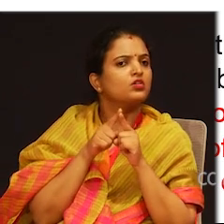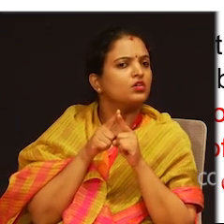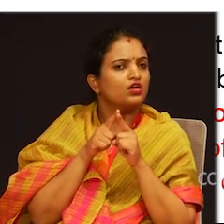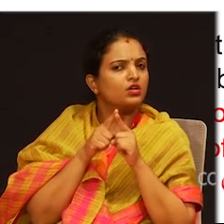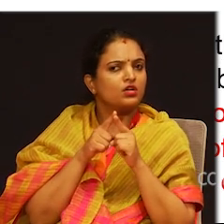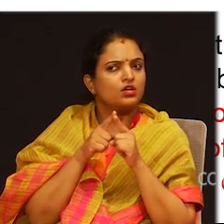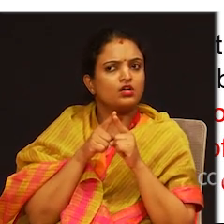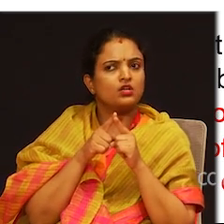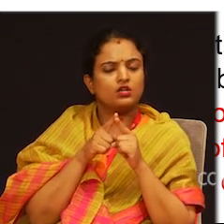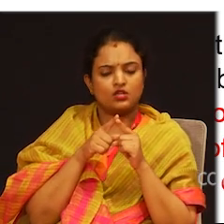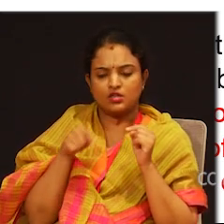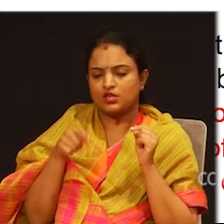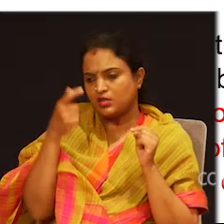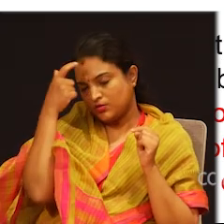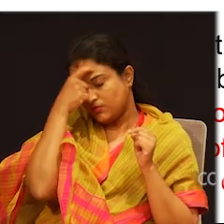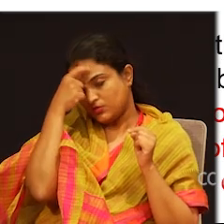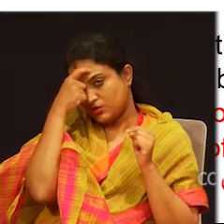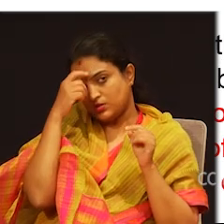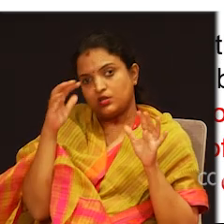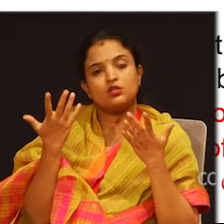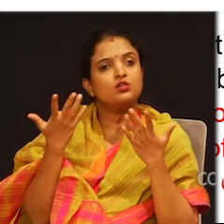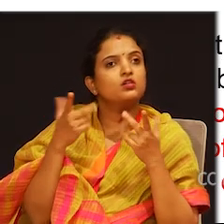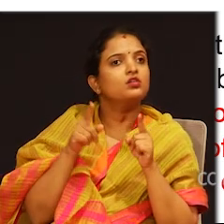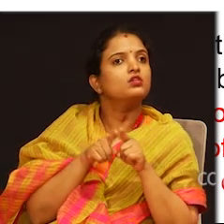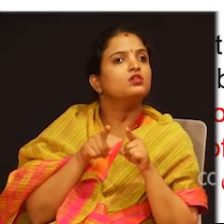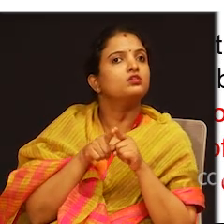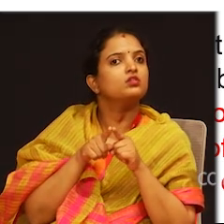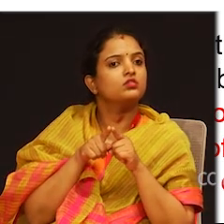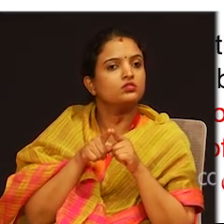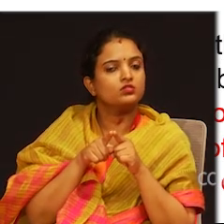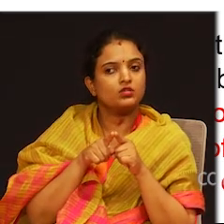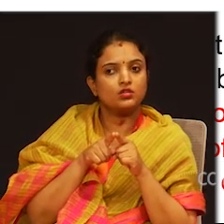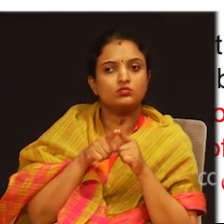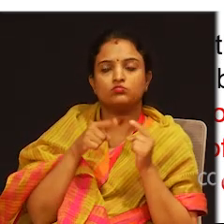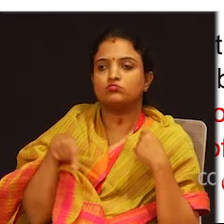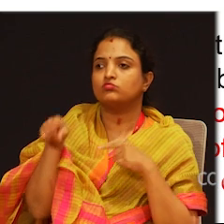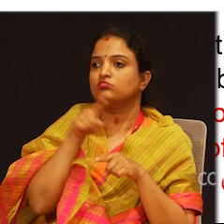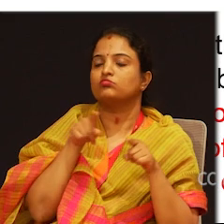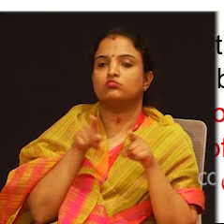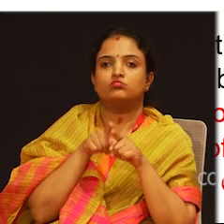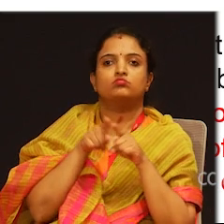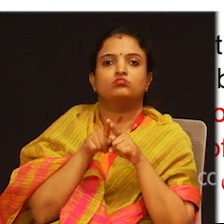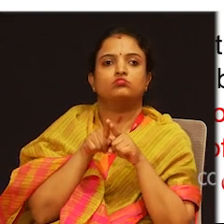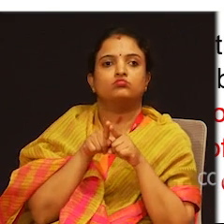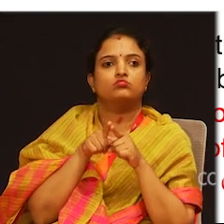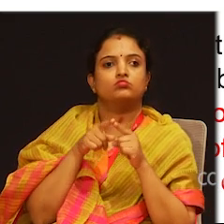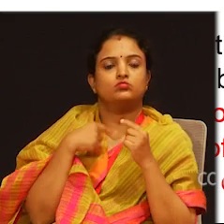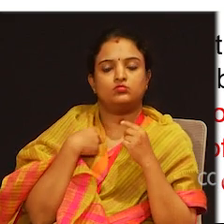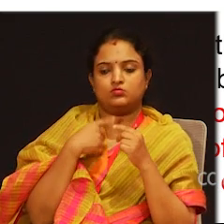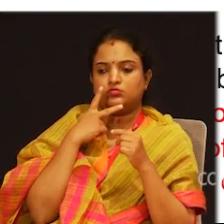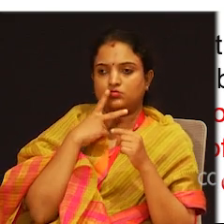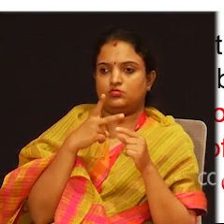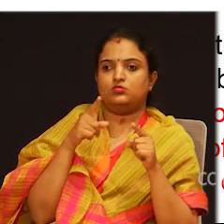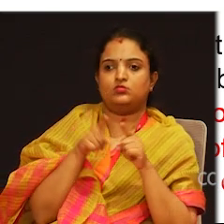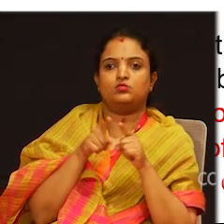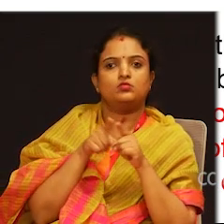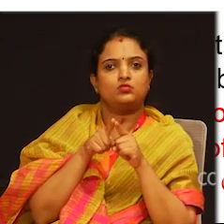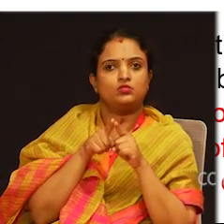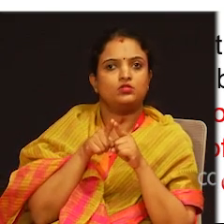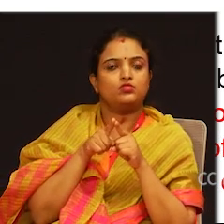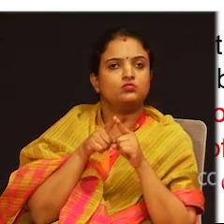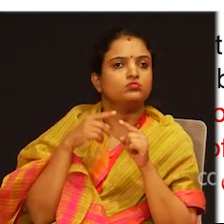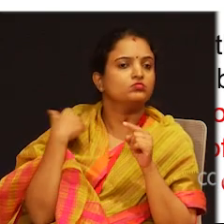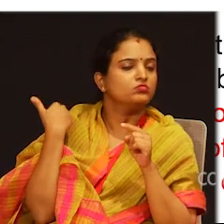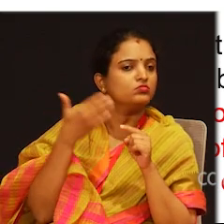school. So the problem is really something that we need to address, and we have slept over it, I think, for a very